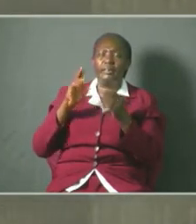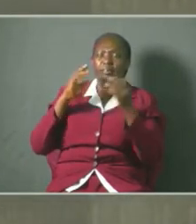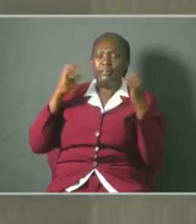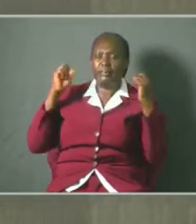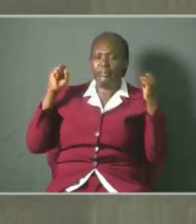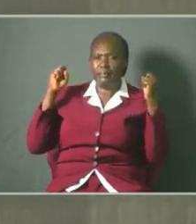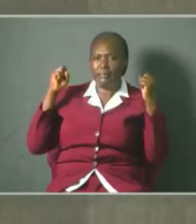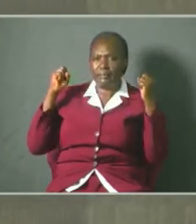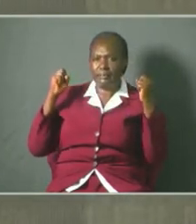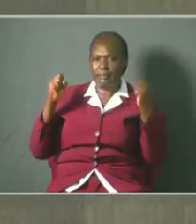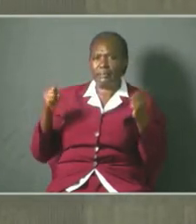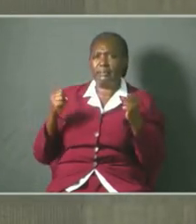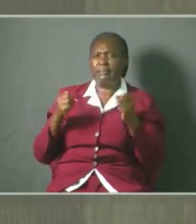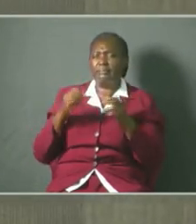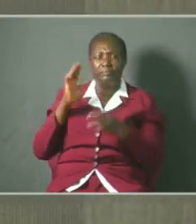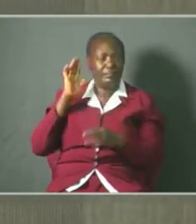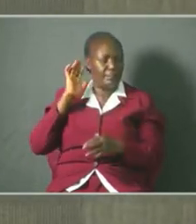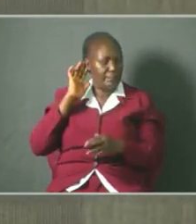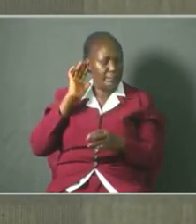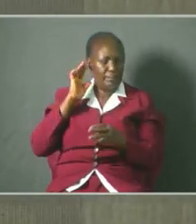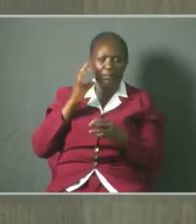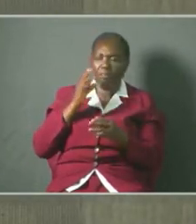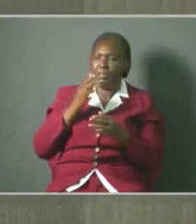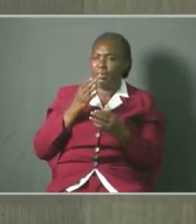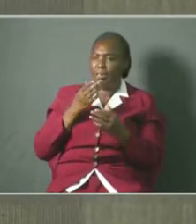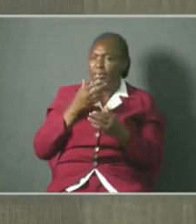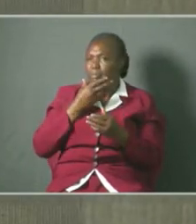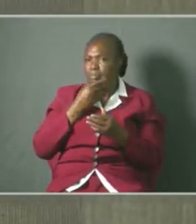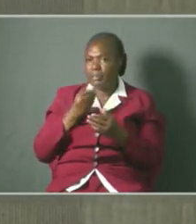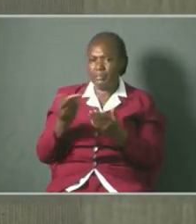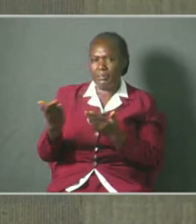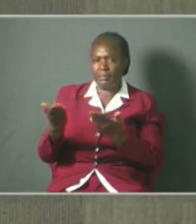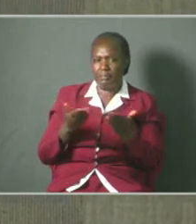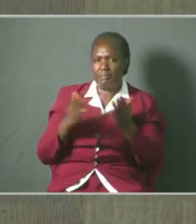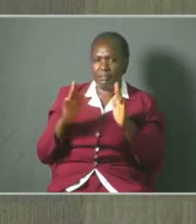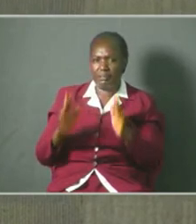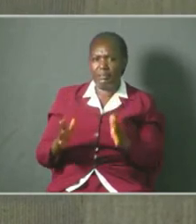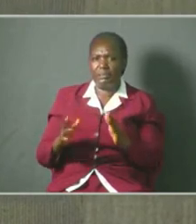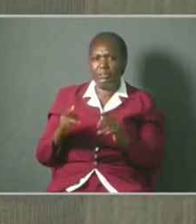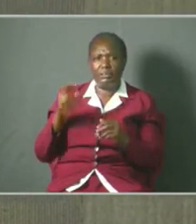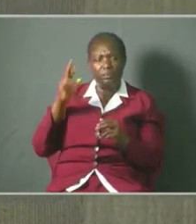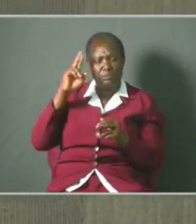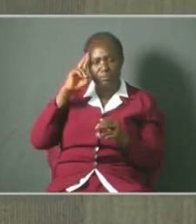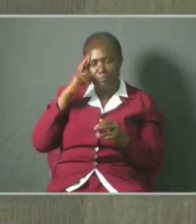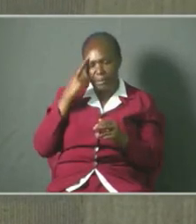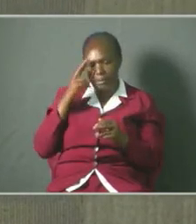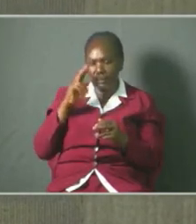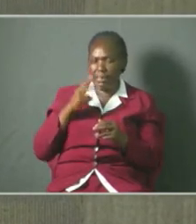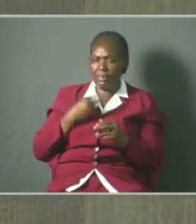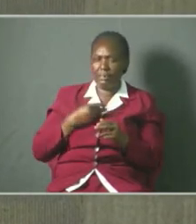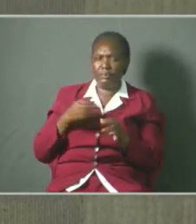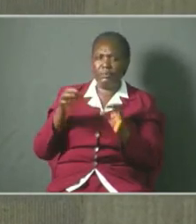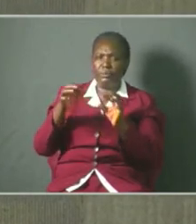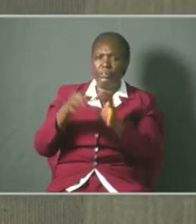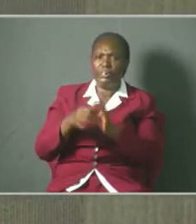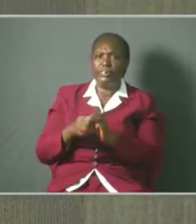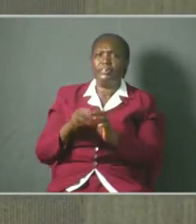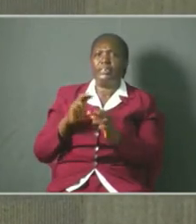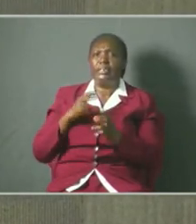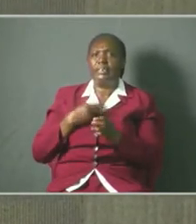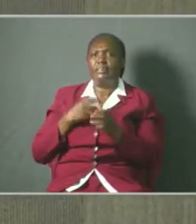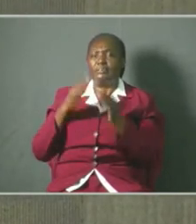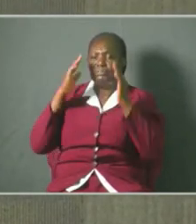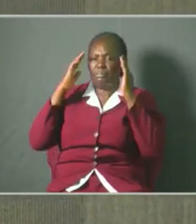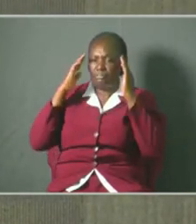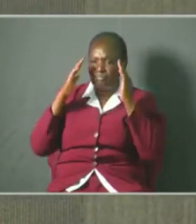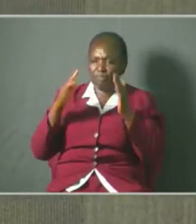to listen to your manservant, to remind us, to connect us, to help us focus on the